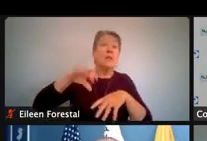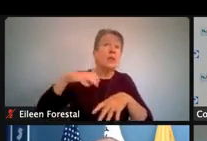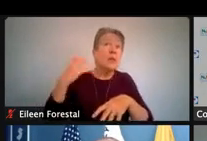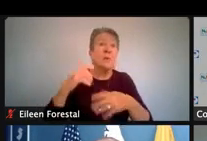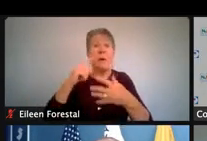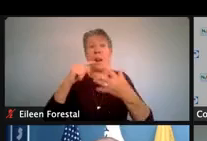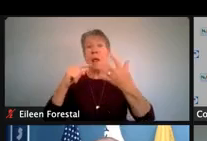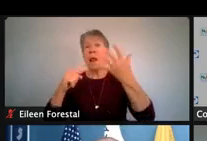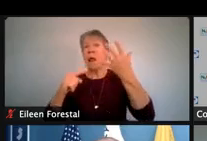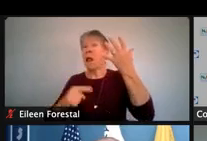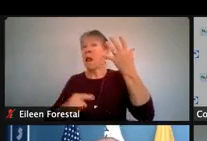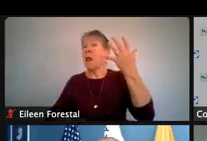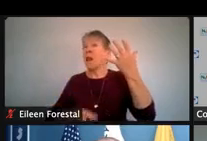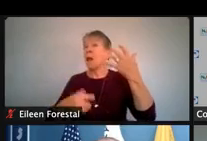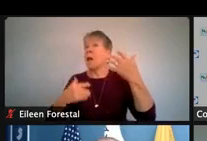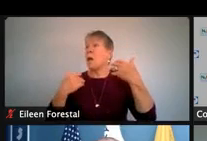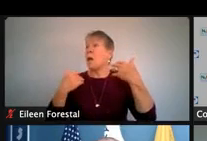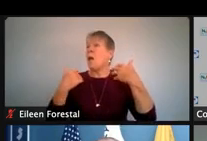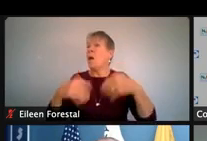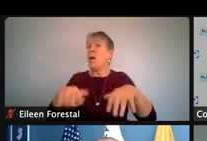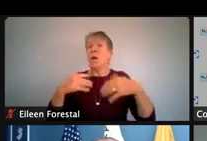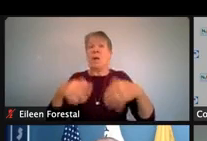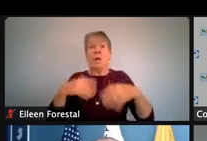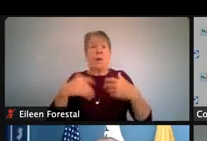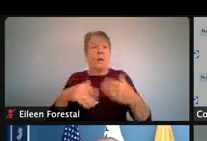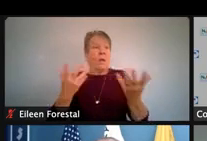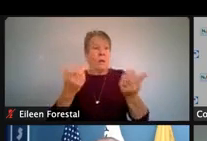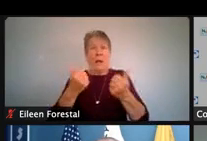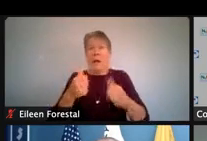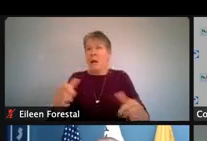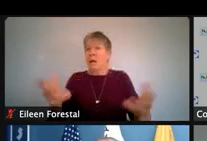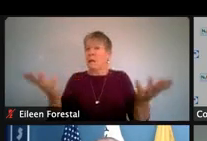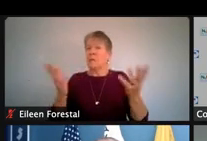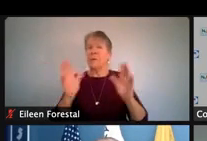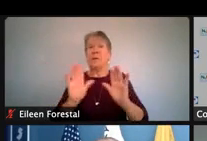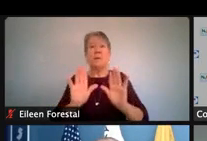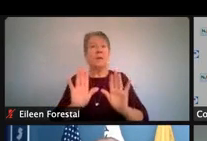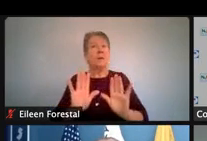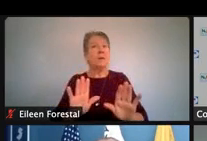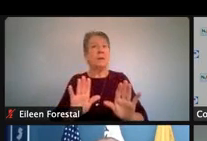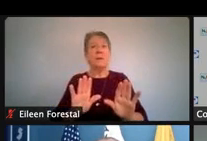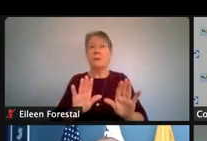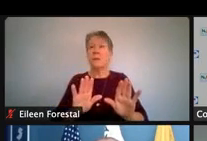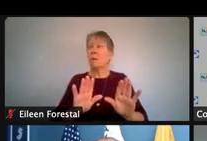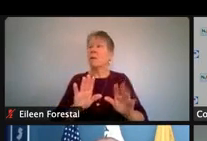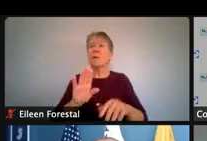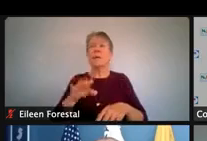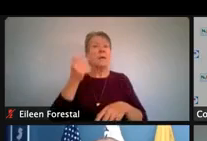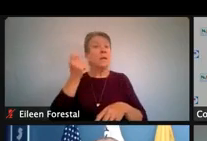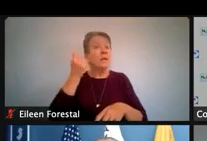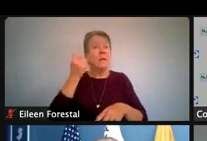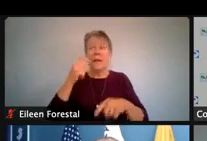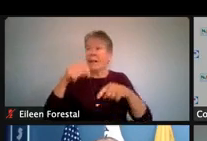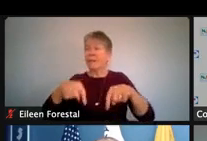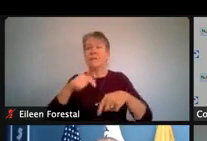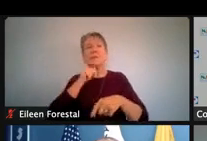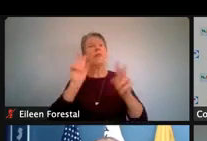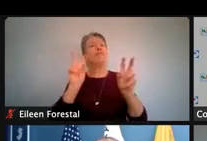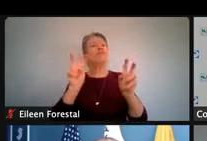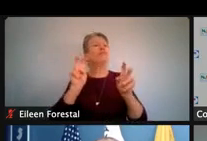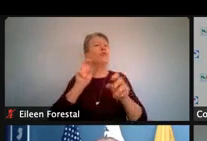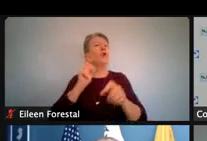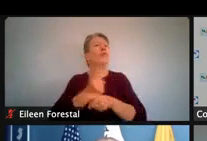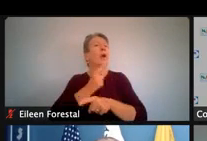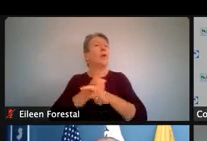Shlomo. This is not a normal school year. It's not a normal sports year. It's not a normal